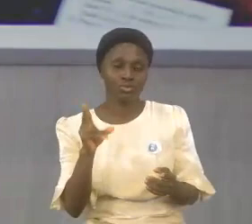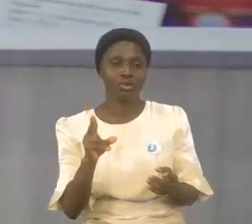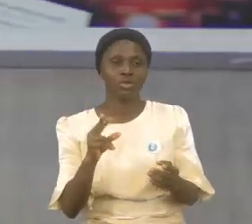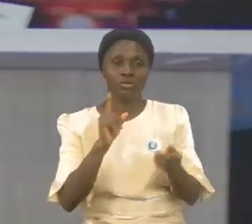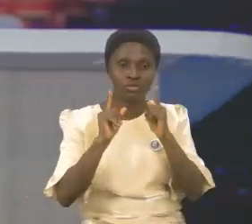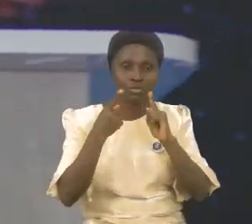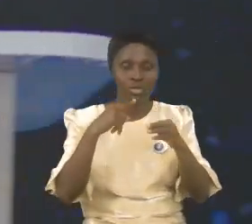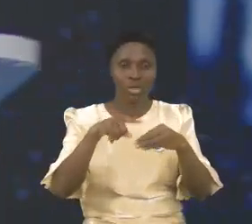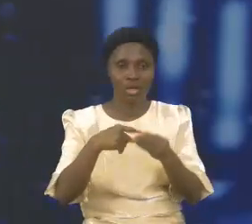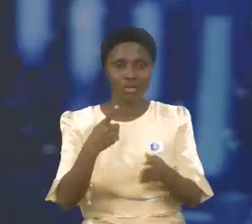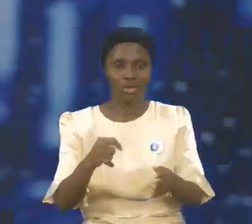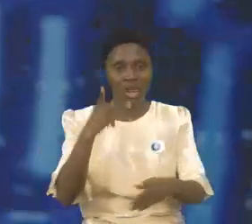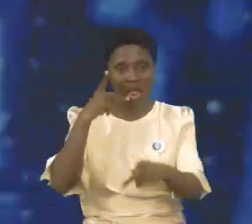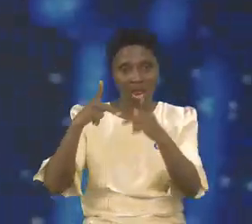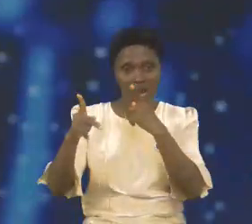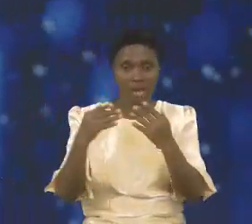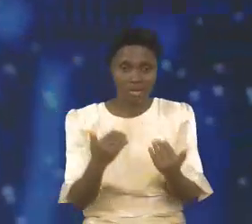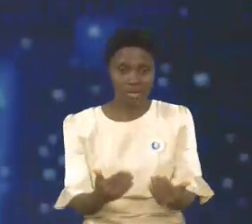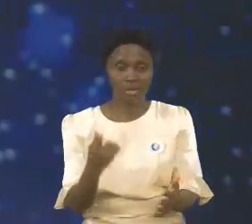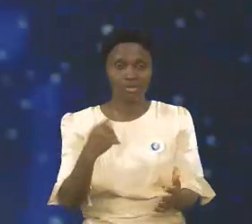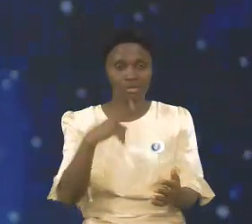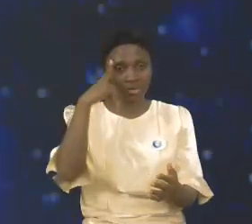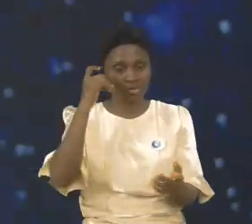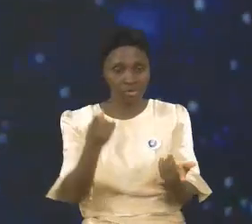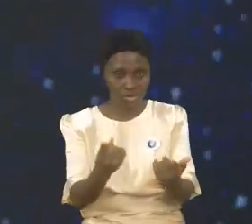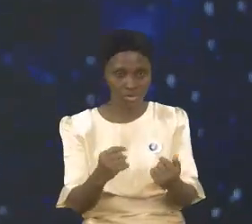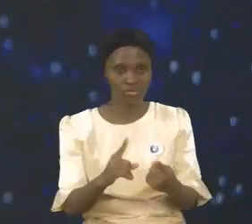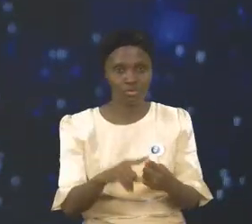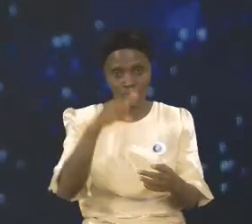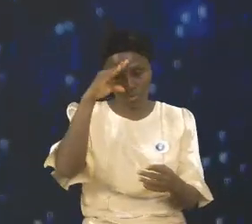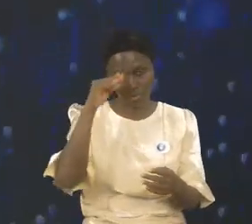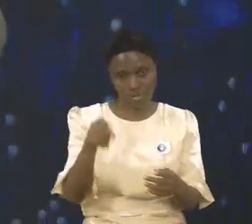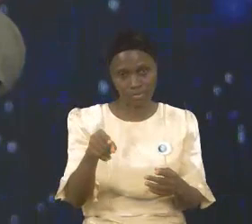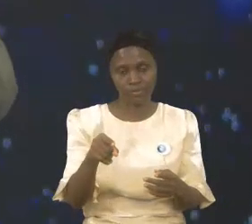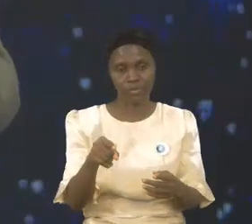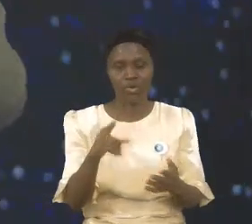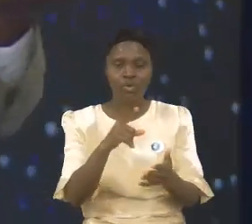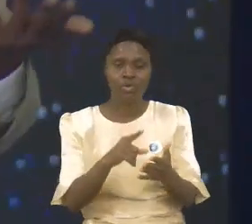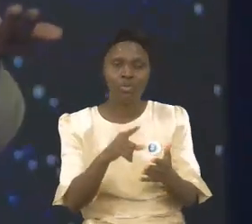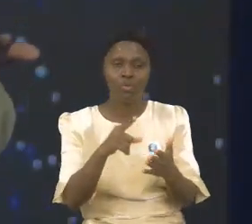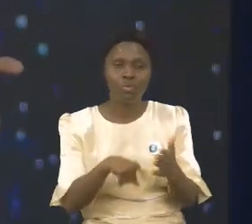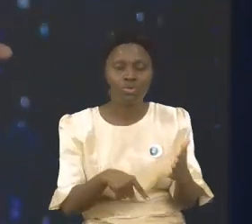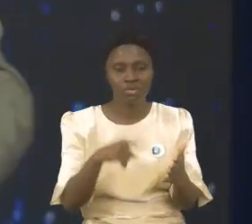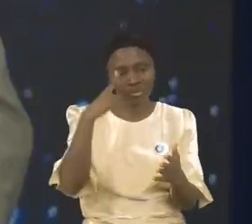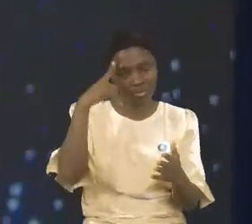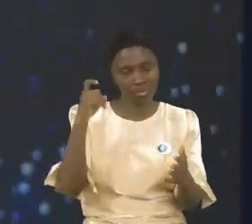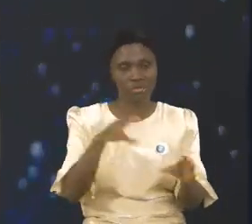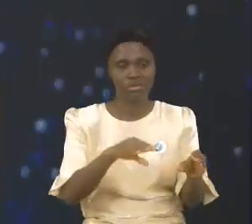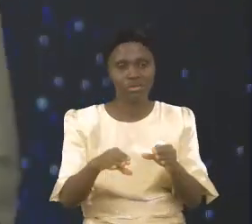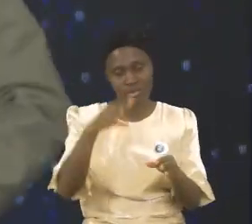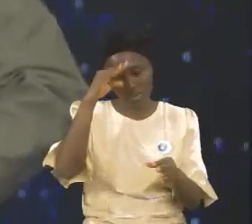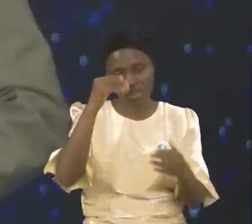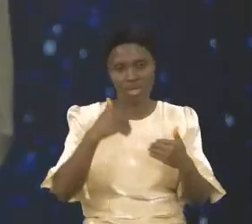And now the dream came unto him. What dream did he have? Actually, this one is similar to